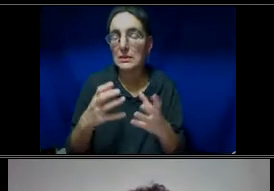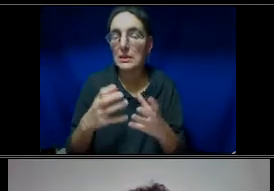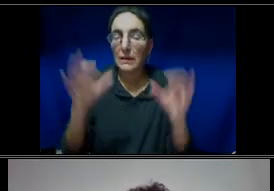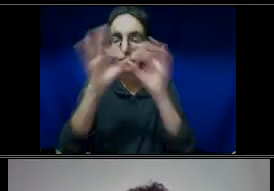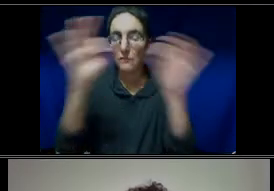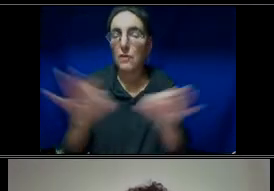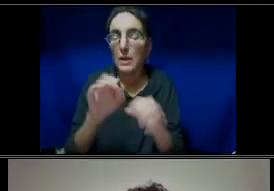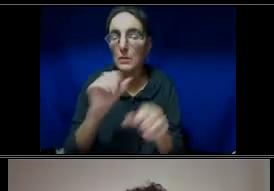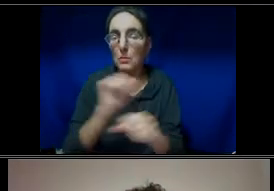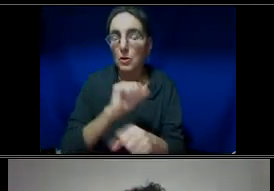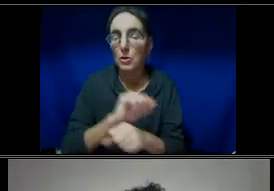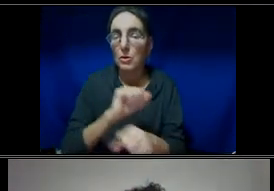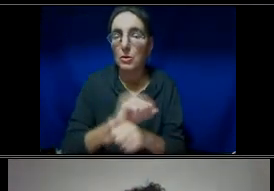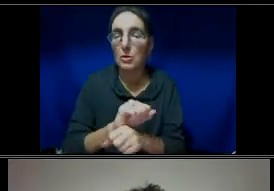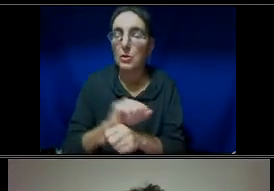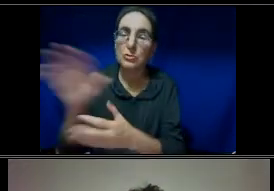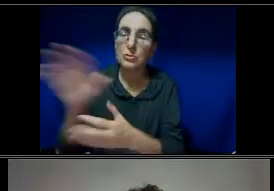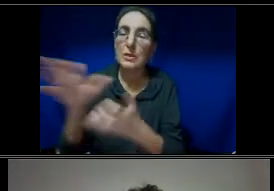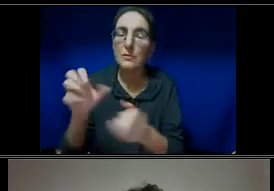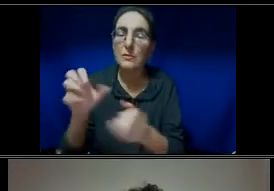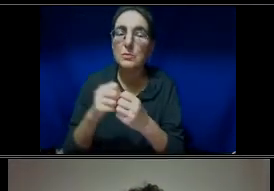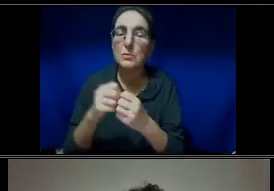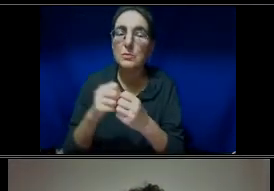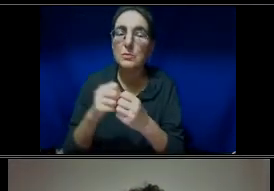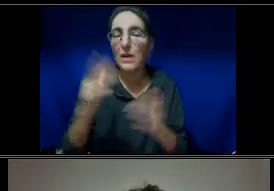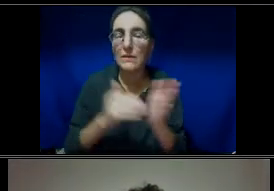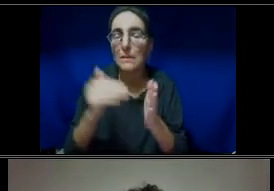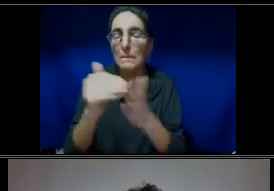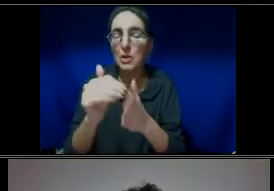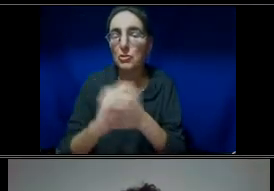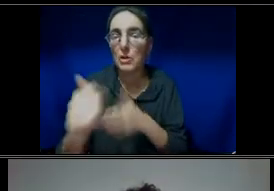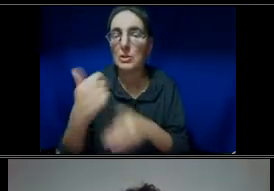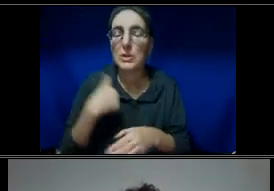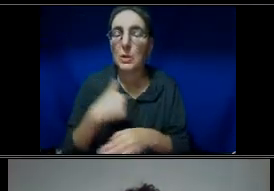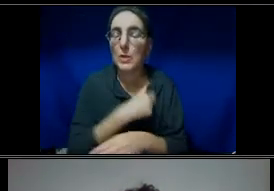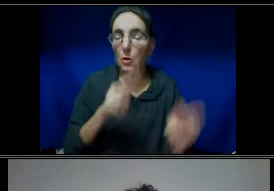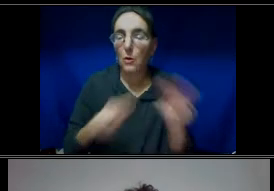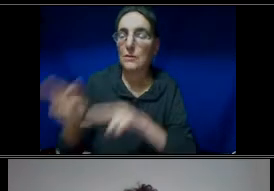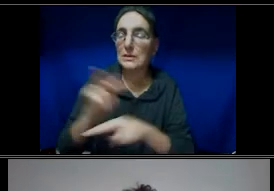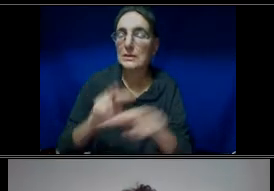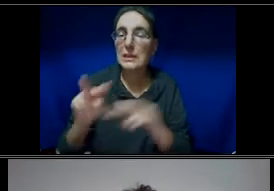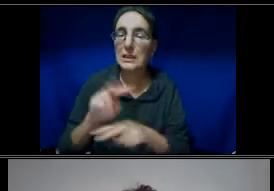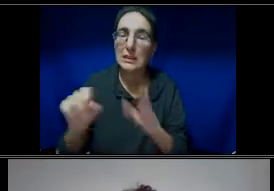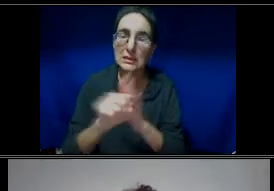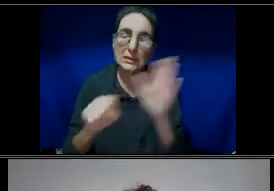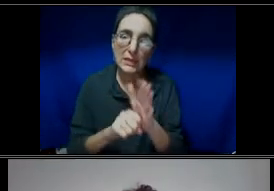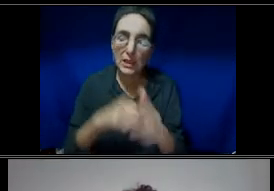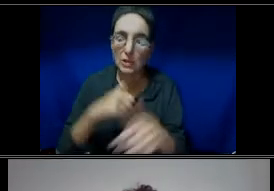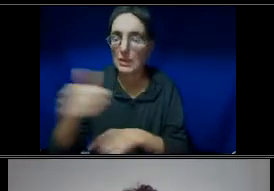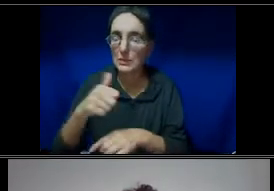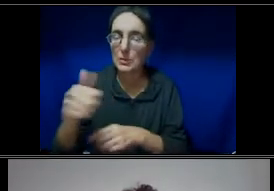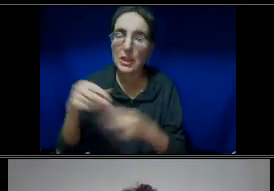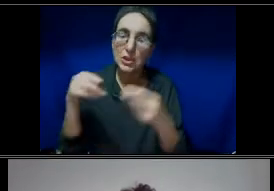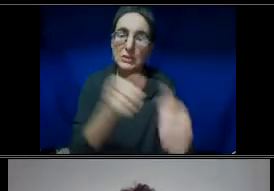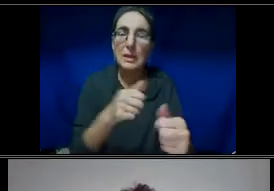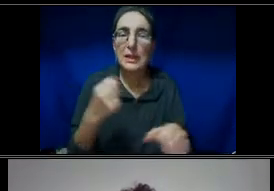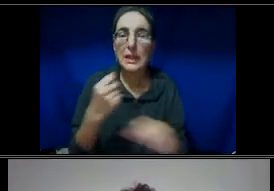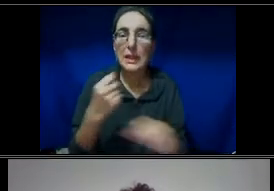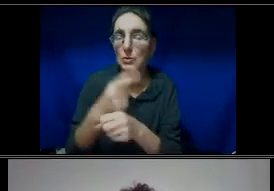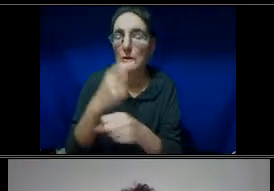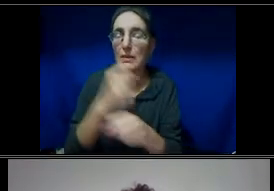billion that we oversee in state transportation spending annually to align with